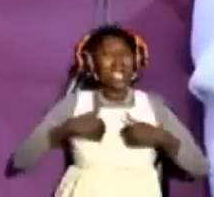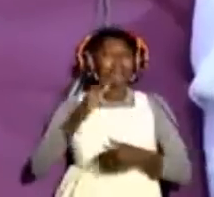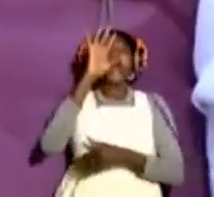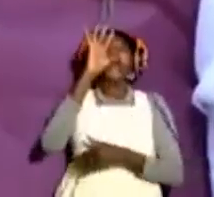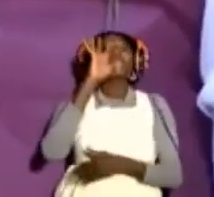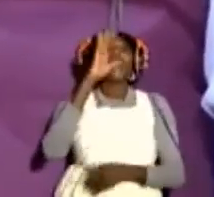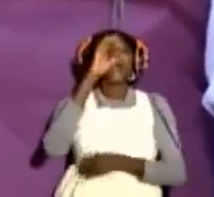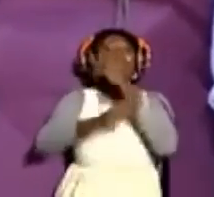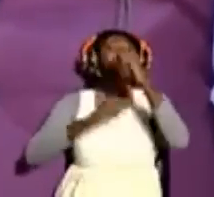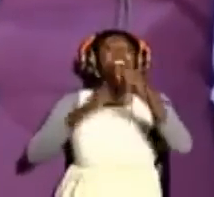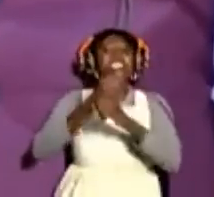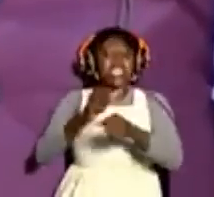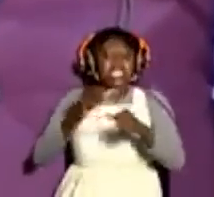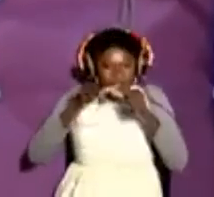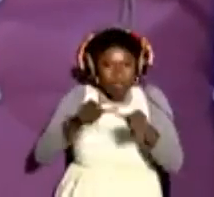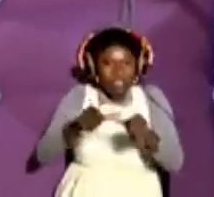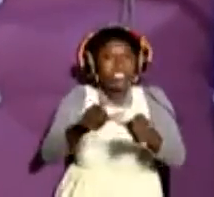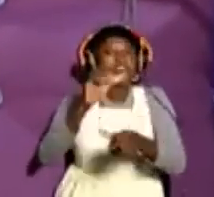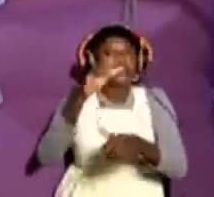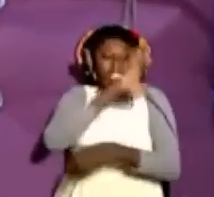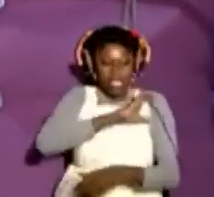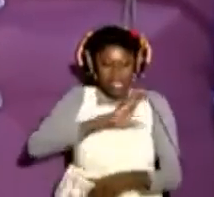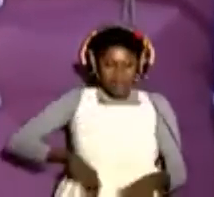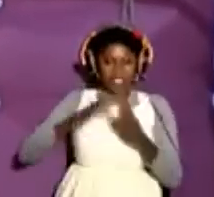of consistent Christian living.